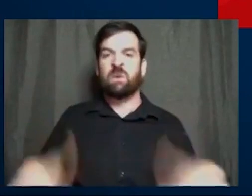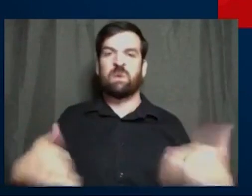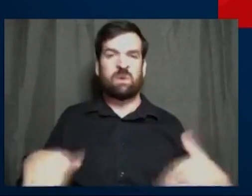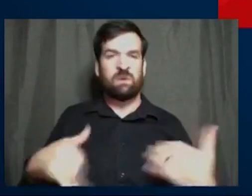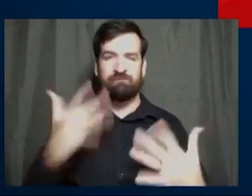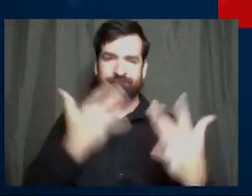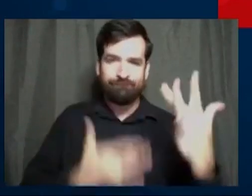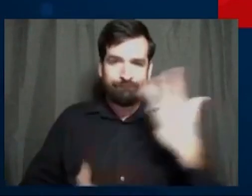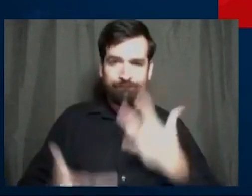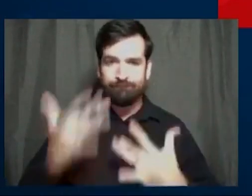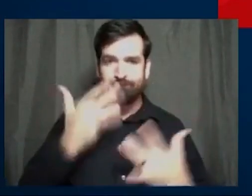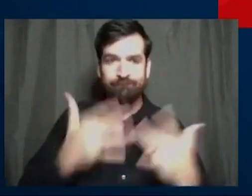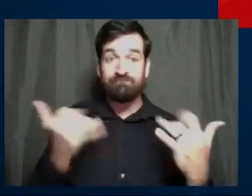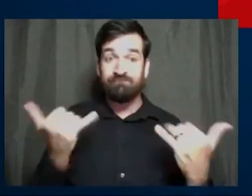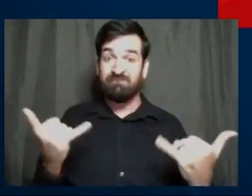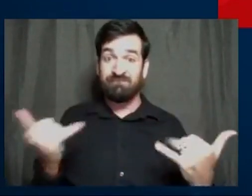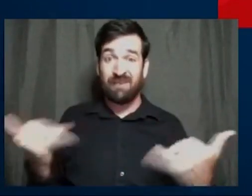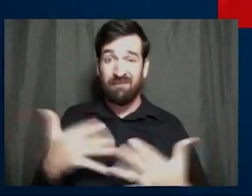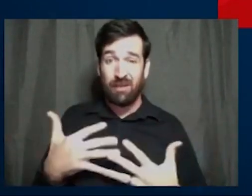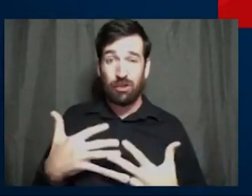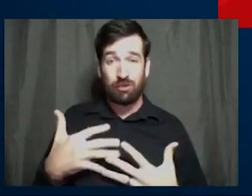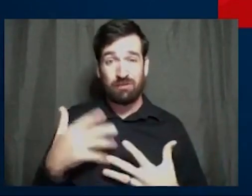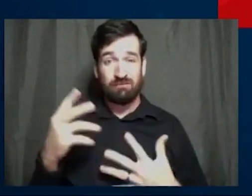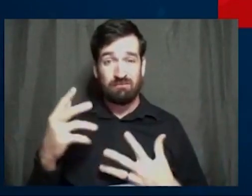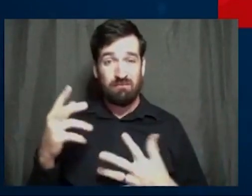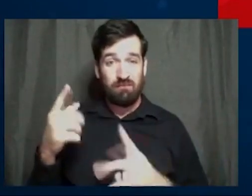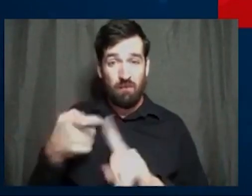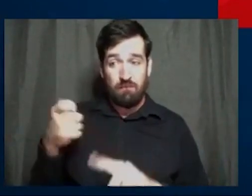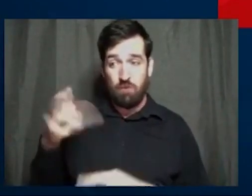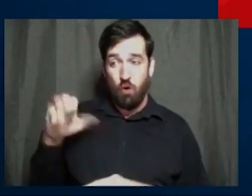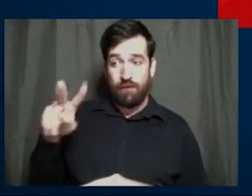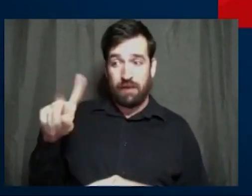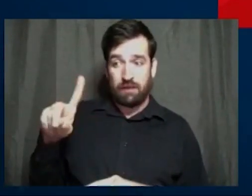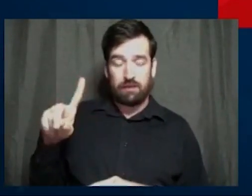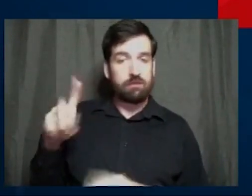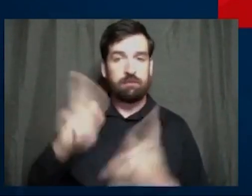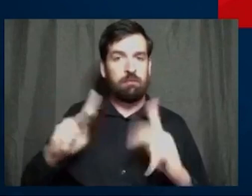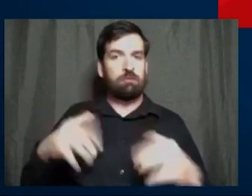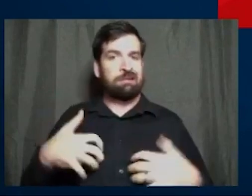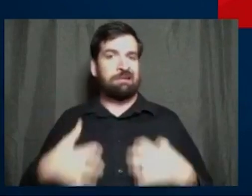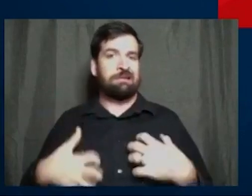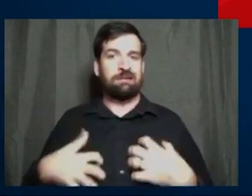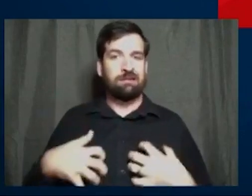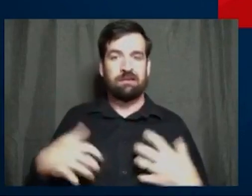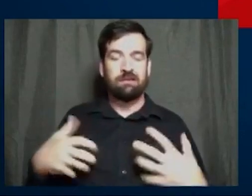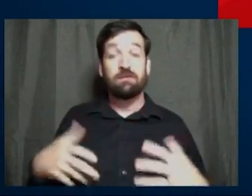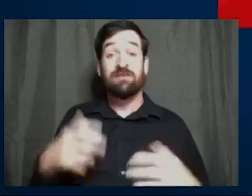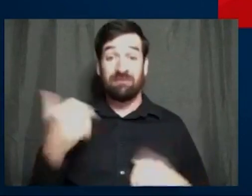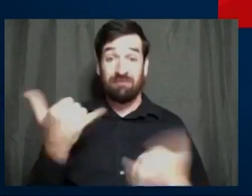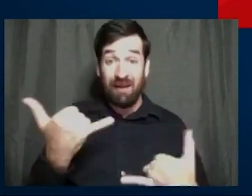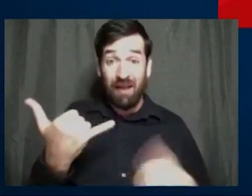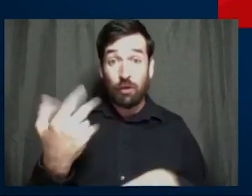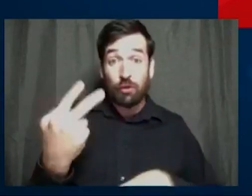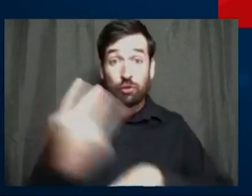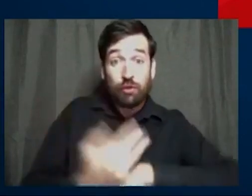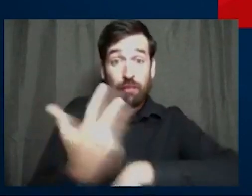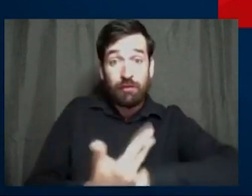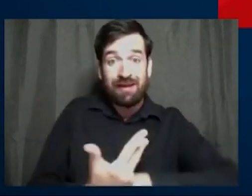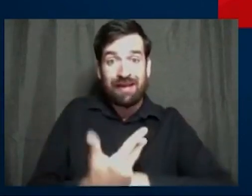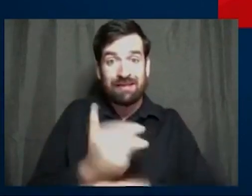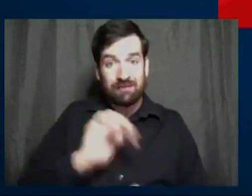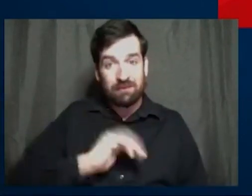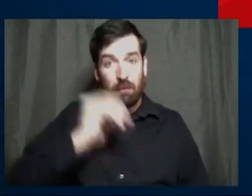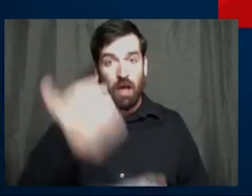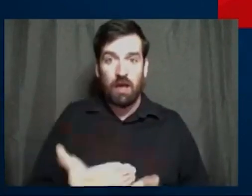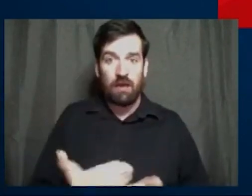fears over COVID lead to a drop in donations. So right now there is about a 2 to 3 day supply, but that is actually very low. There's